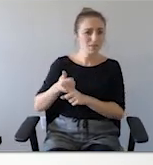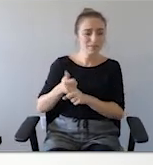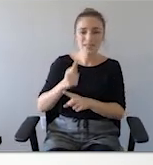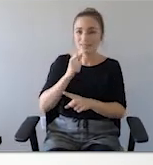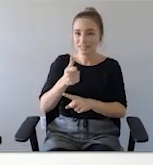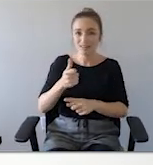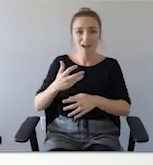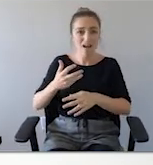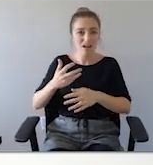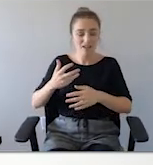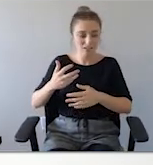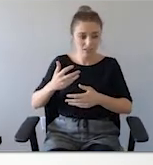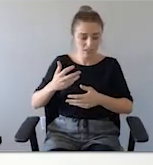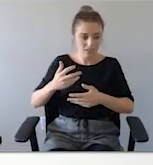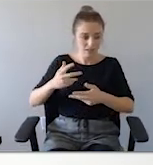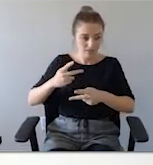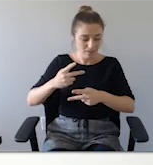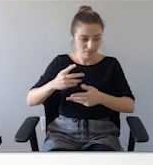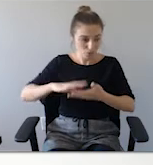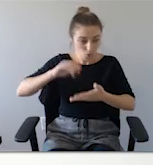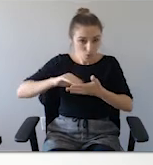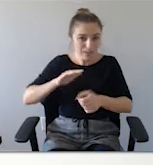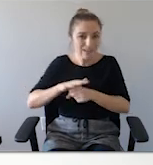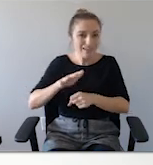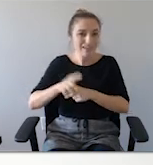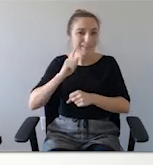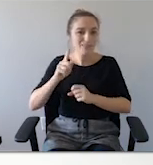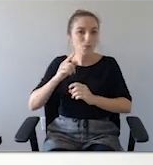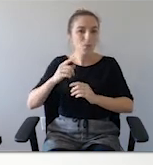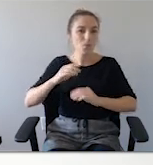goal. Did you have a question?